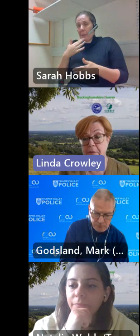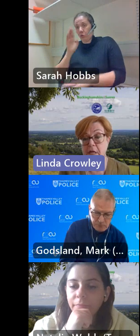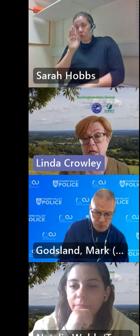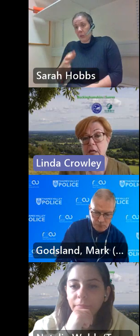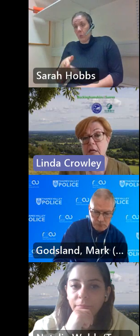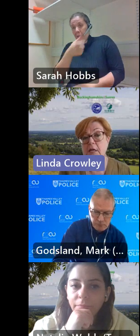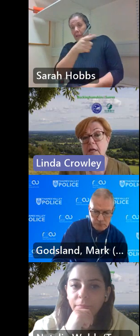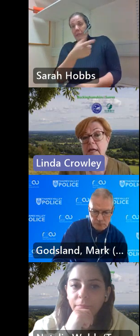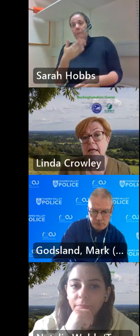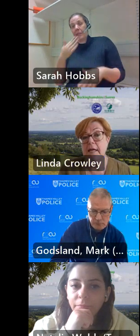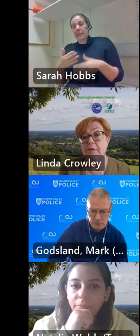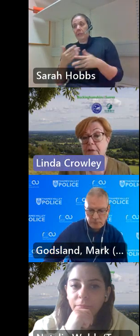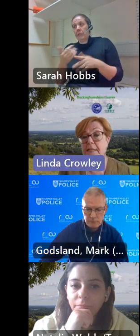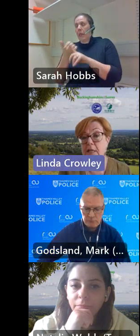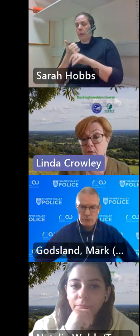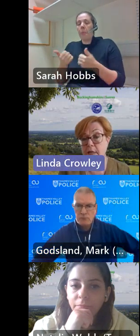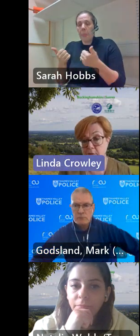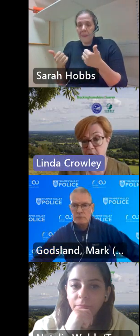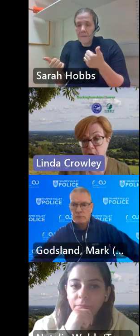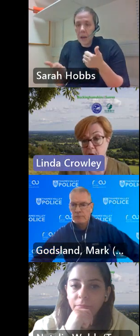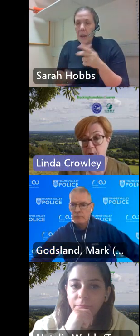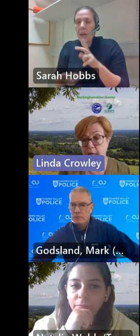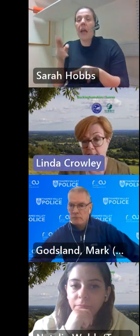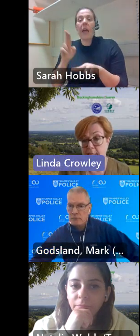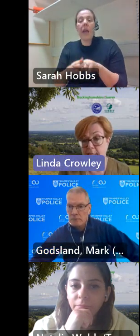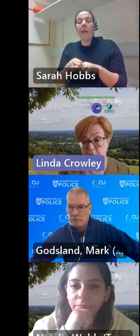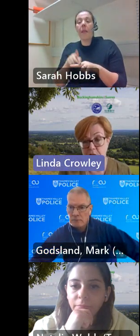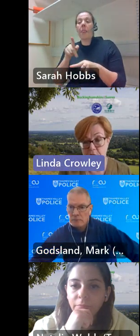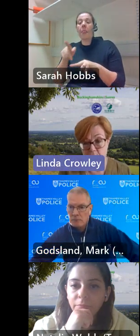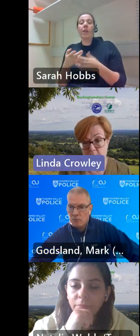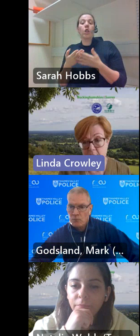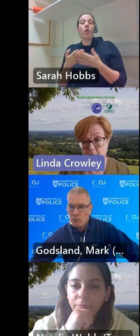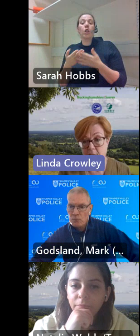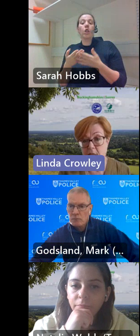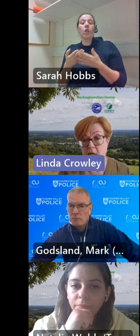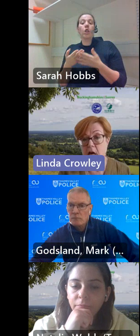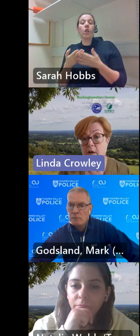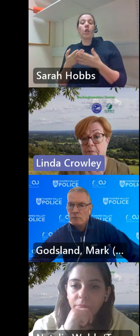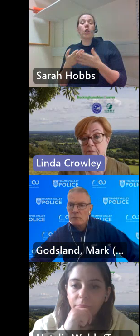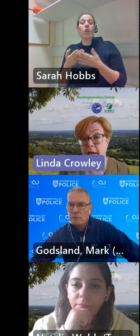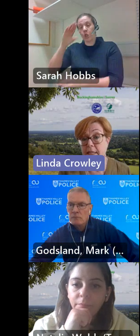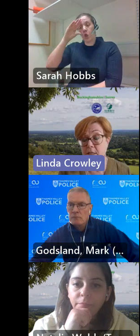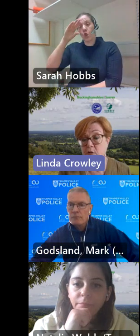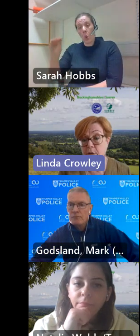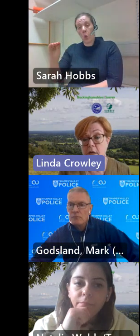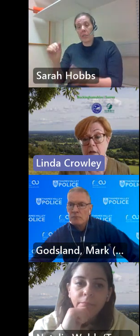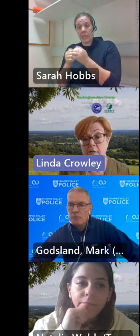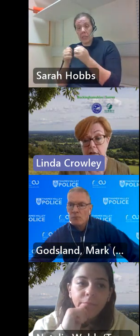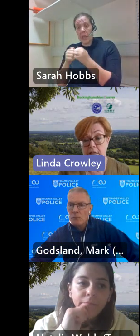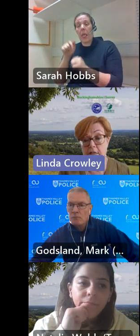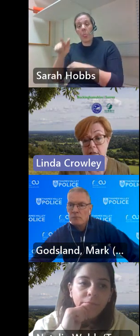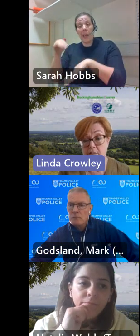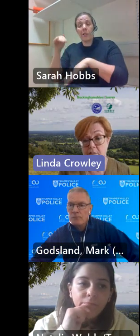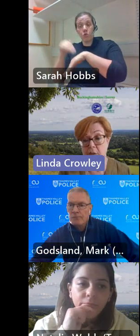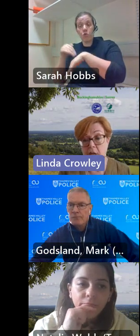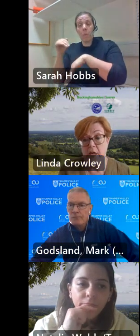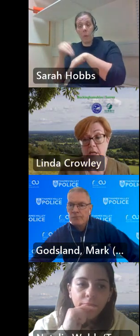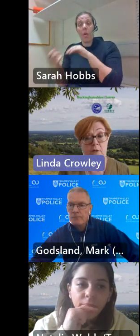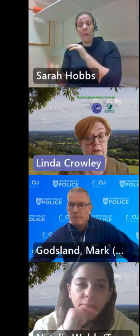away. If they don't give you a cancellation notice, that is a criminal